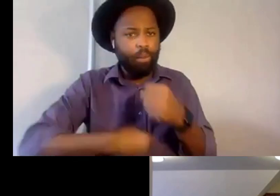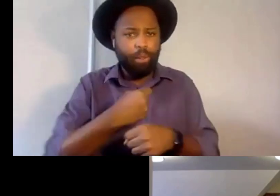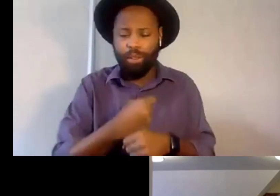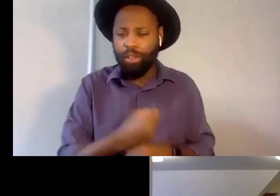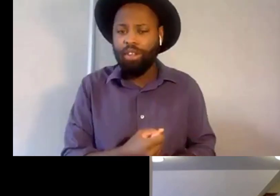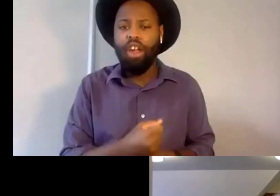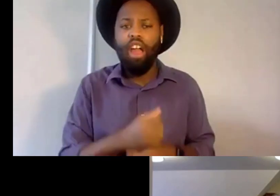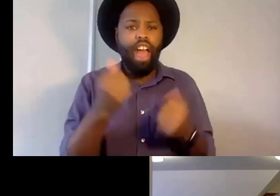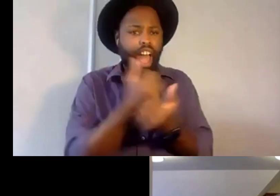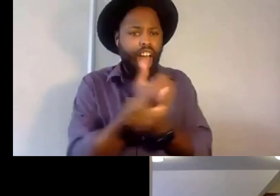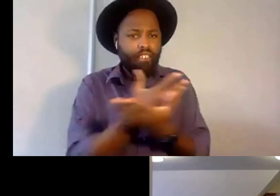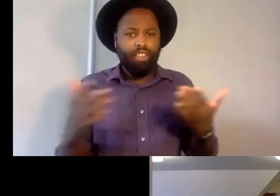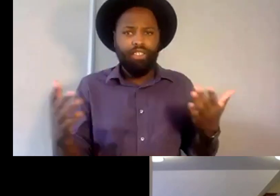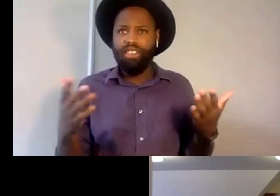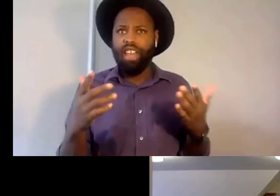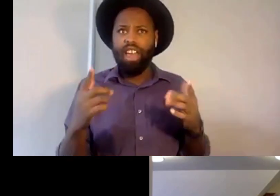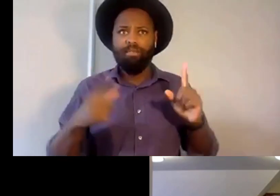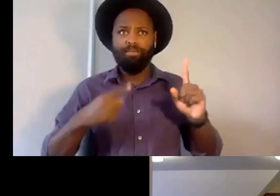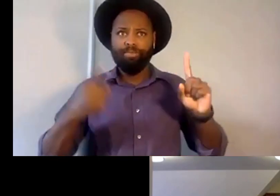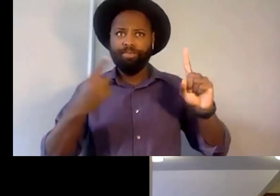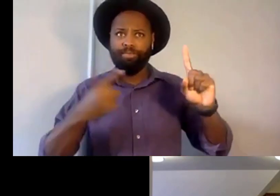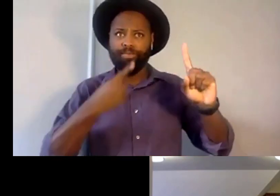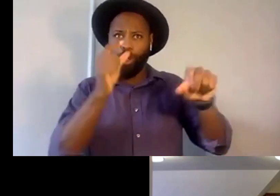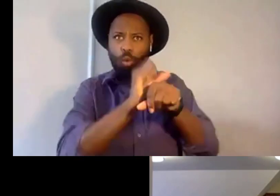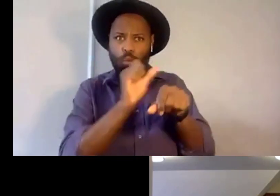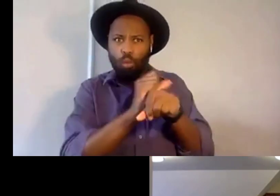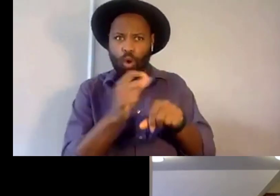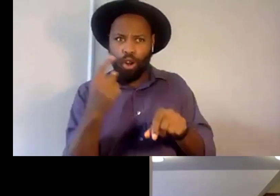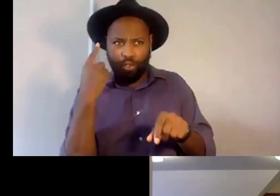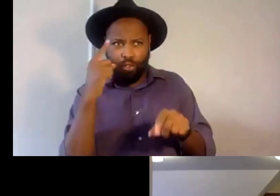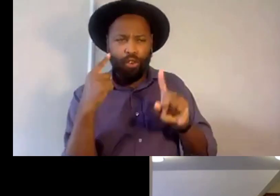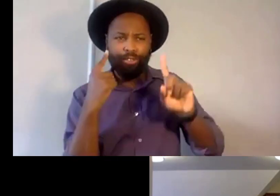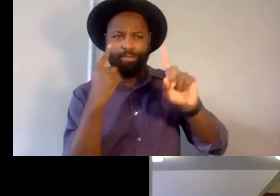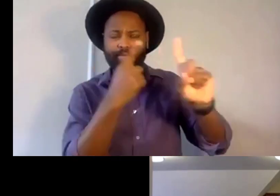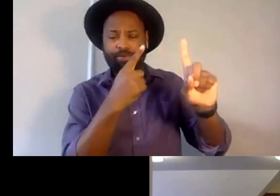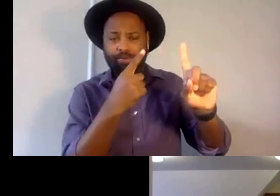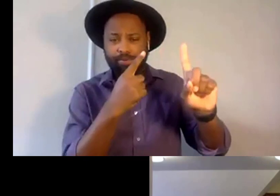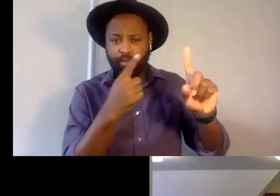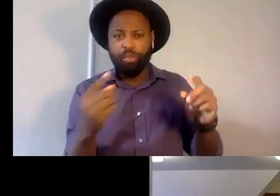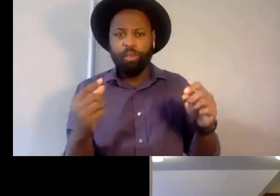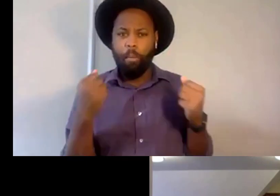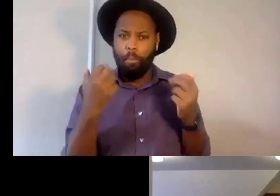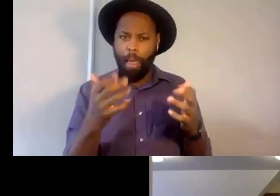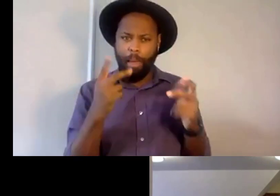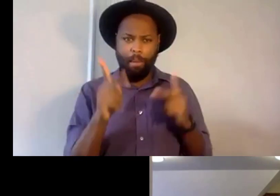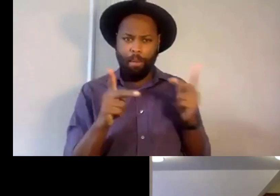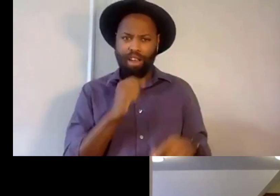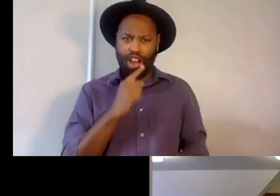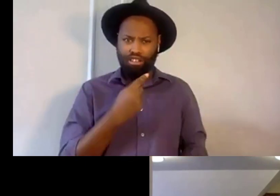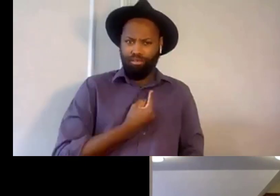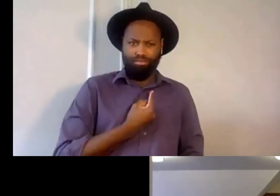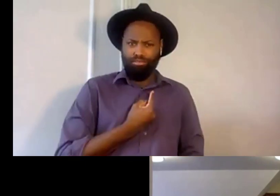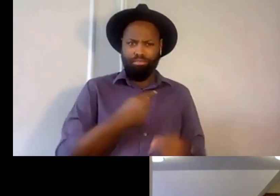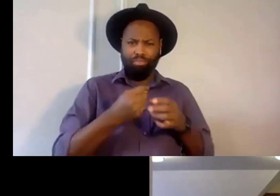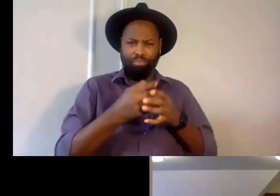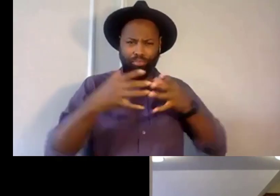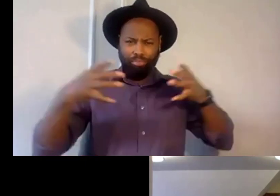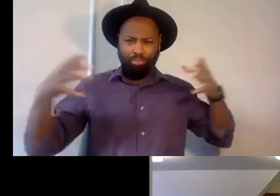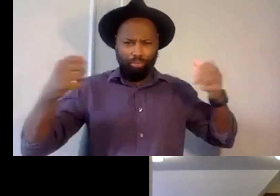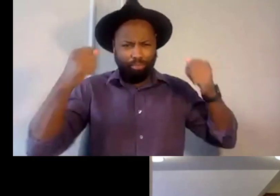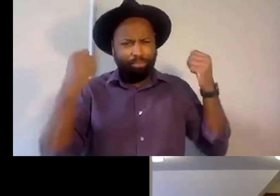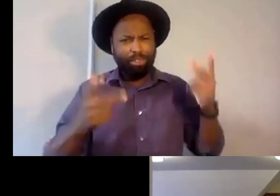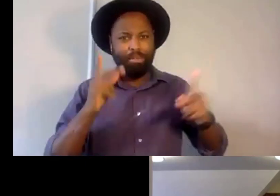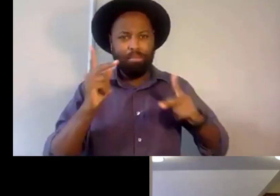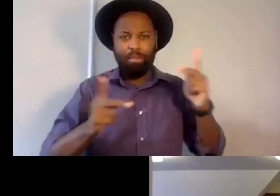and so many people far beyond me have been working towards on RIT's behalf, that commitment is